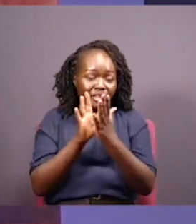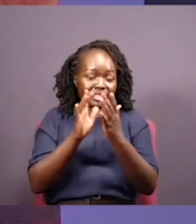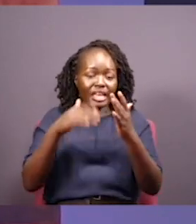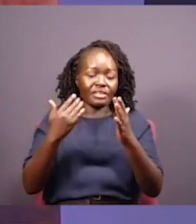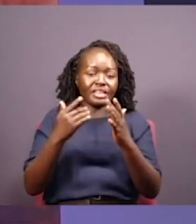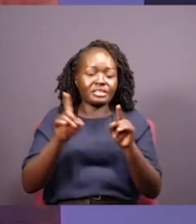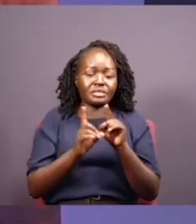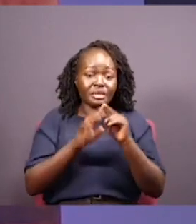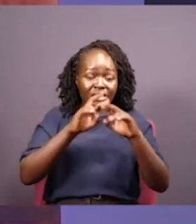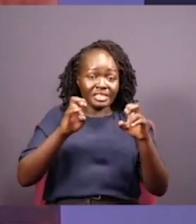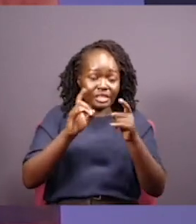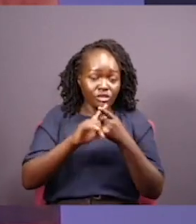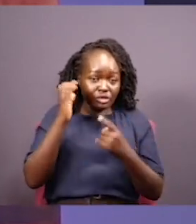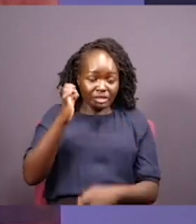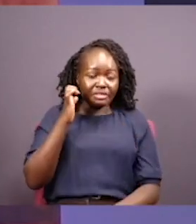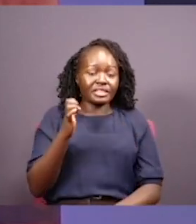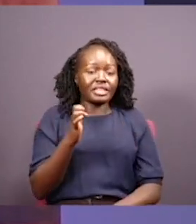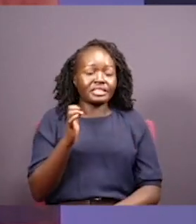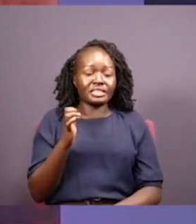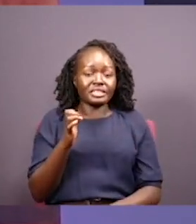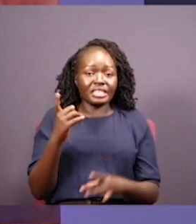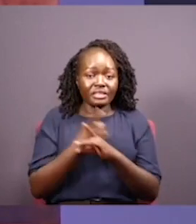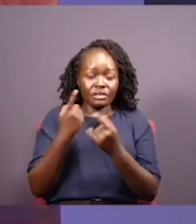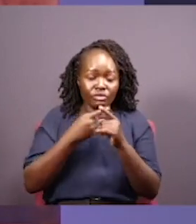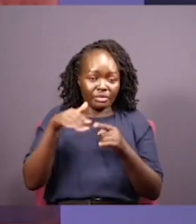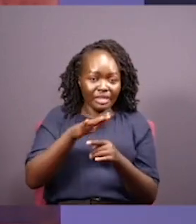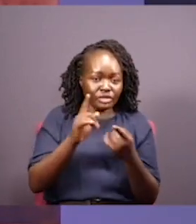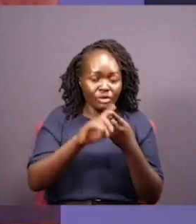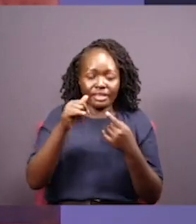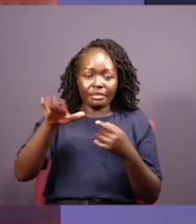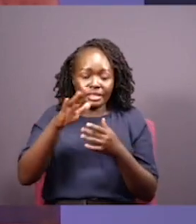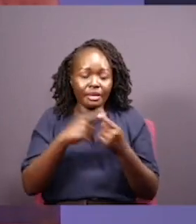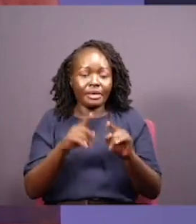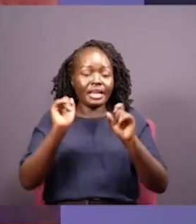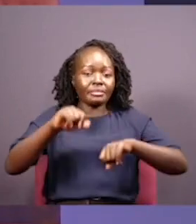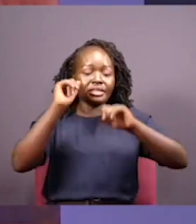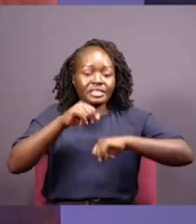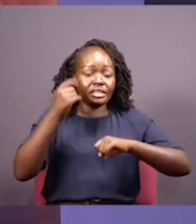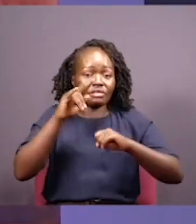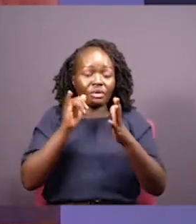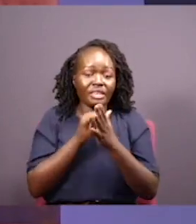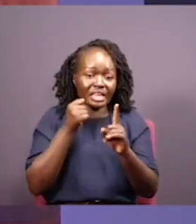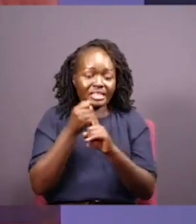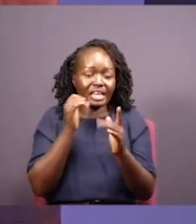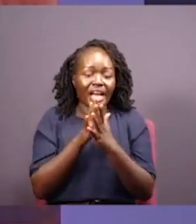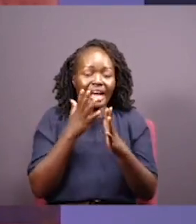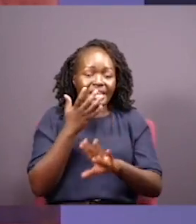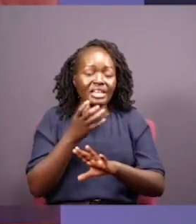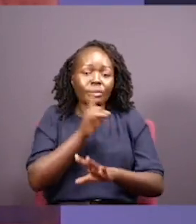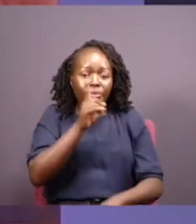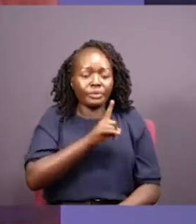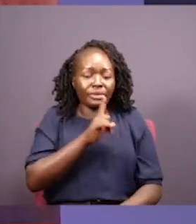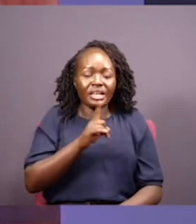evangelize, they vary from place to place. But the potential for attack and hostility is ever